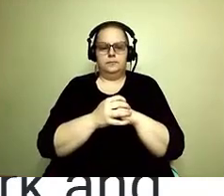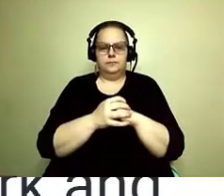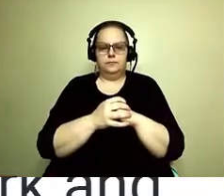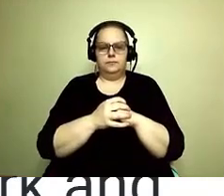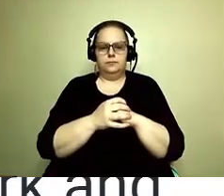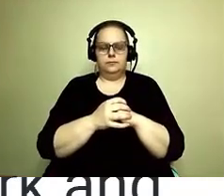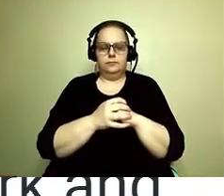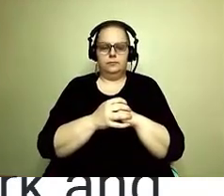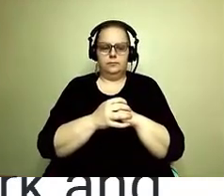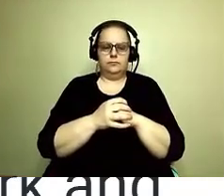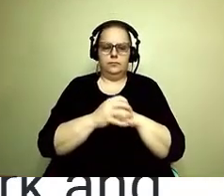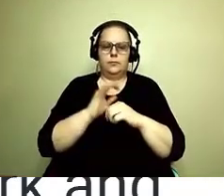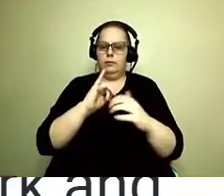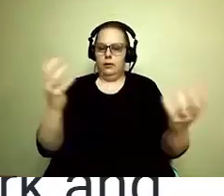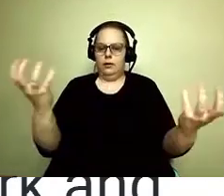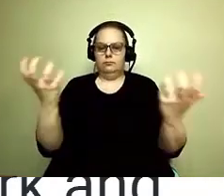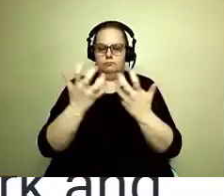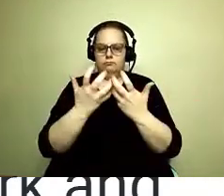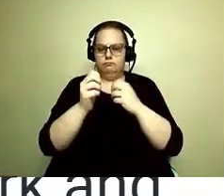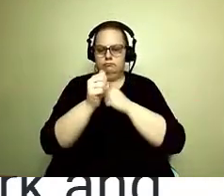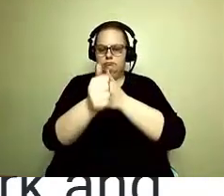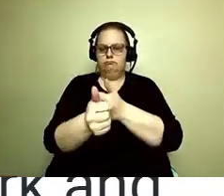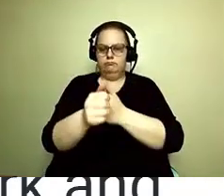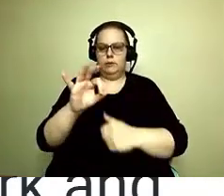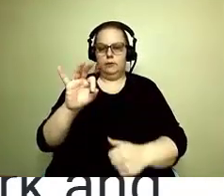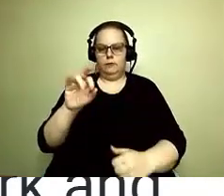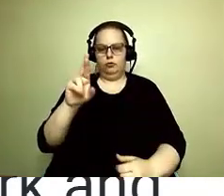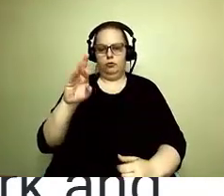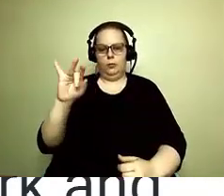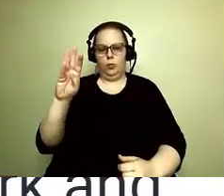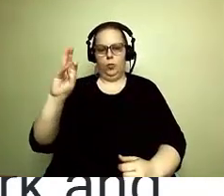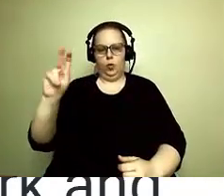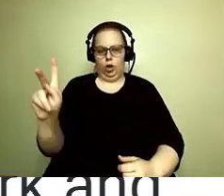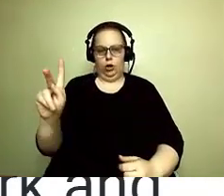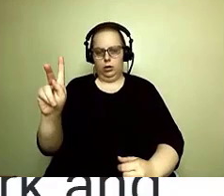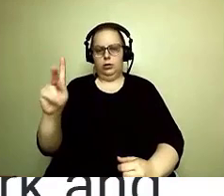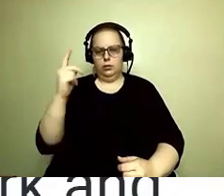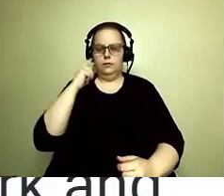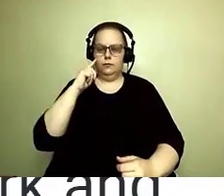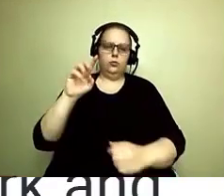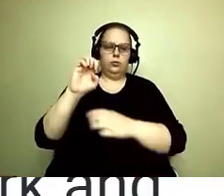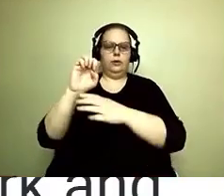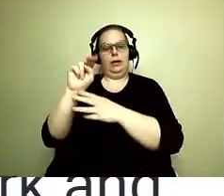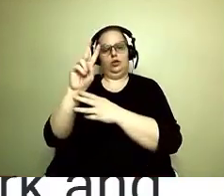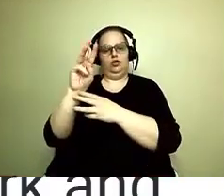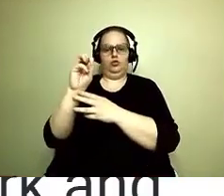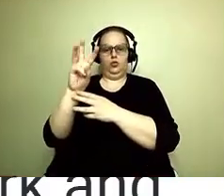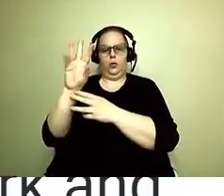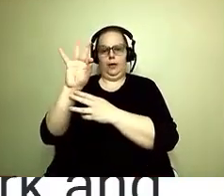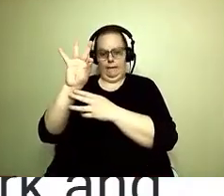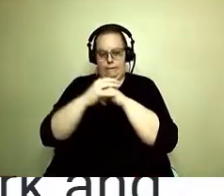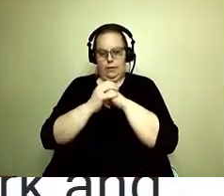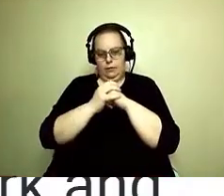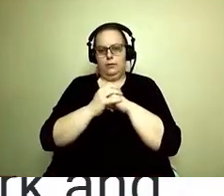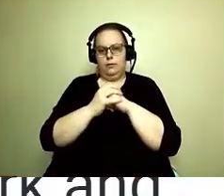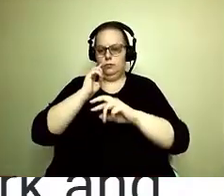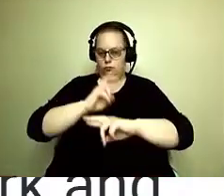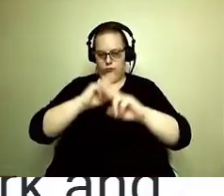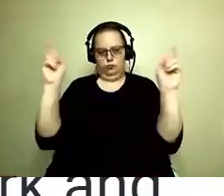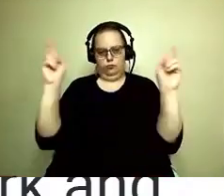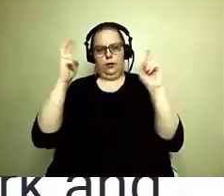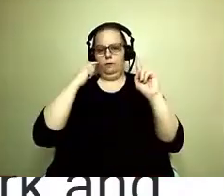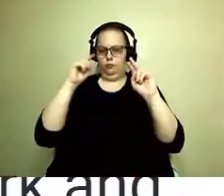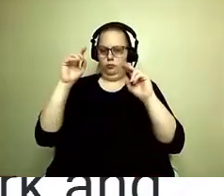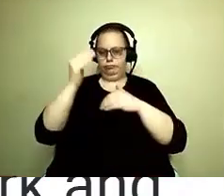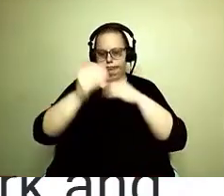evaluation fits into the framework of Endrew F. and the College and Career Ready IEP, and is a companion piece to the